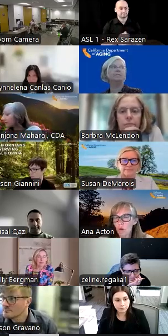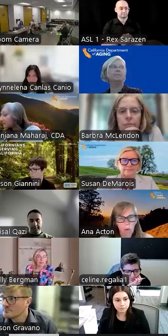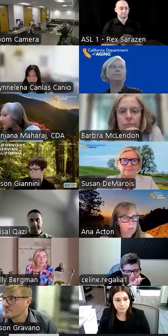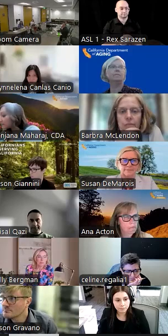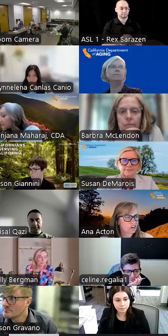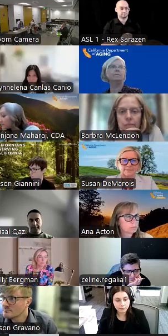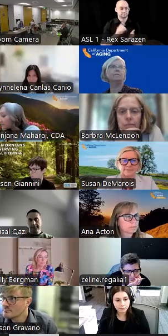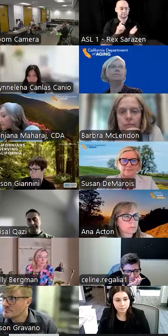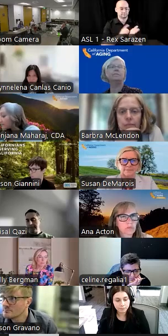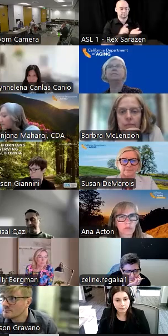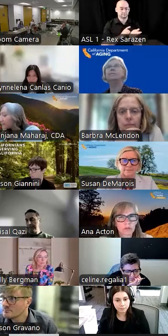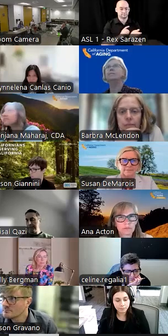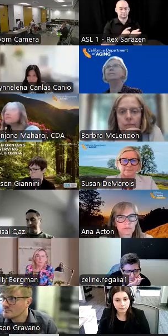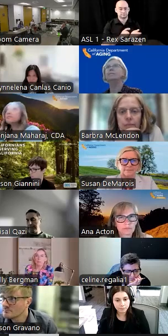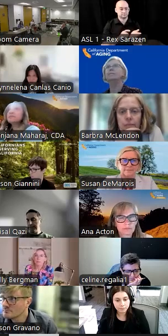Dr.